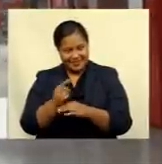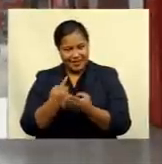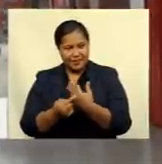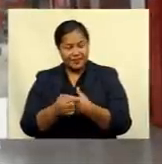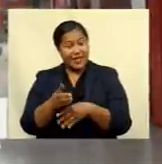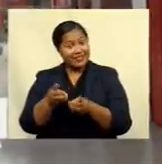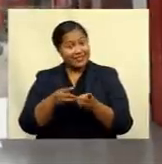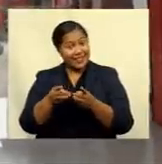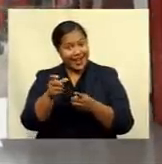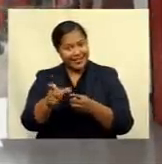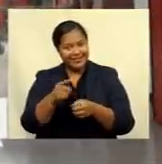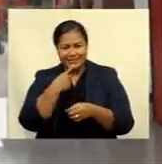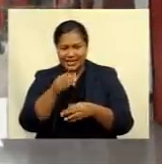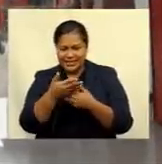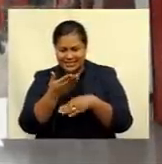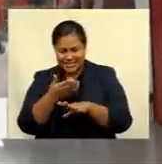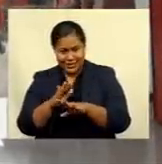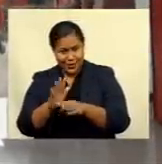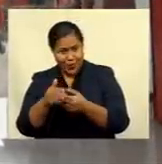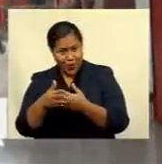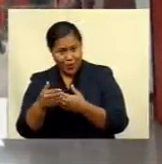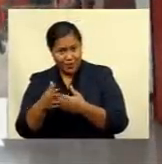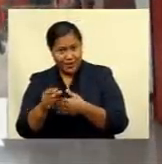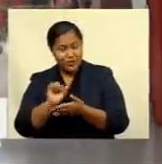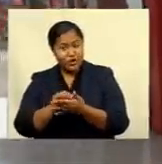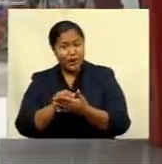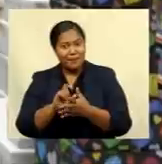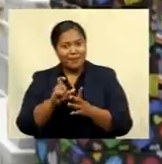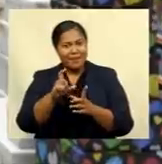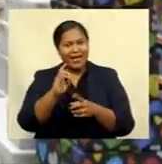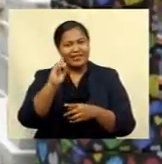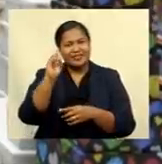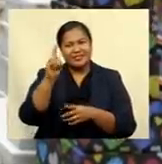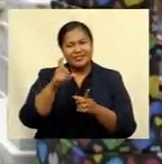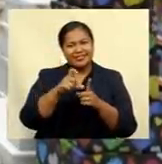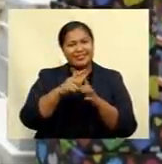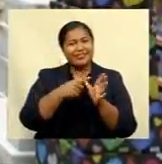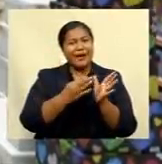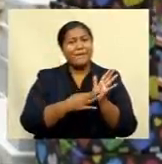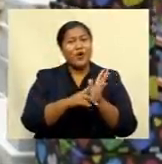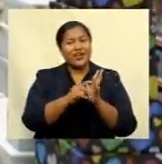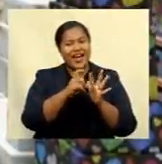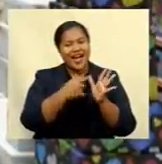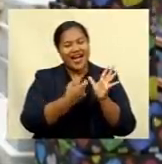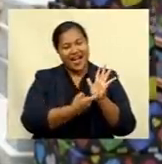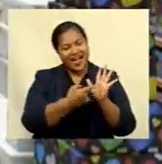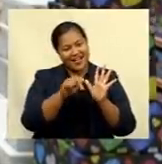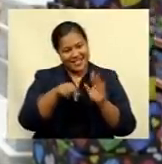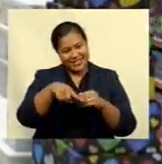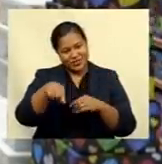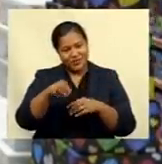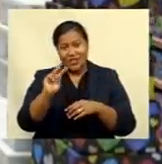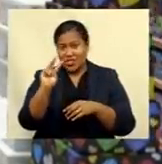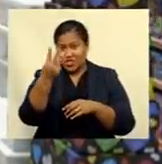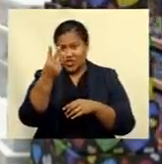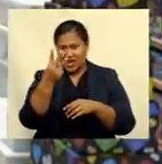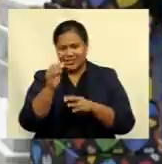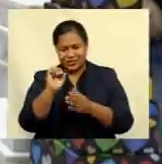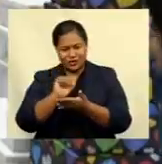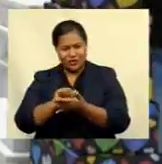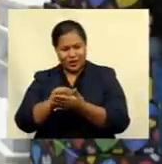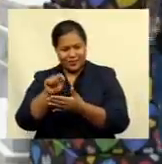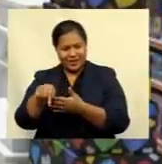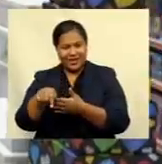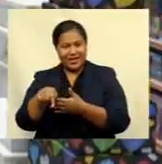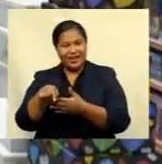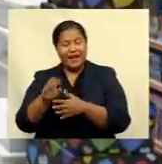Yu says the newly opened shop at Damodar City in Suva is their third branch in Viti Levu, and they've invested around $2 million